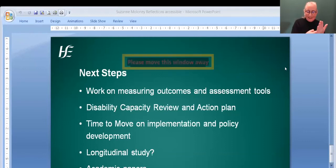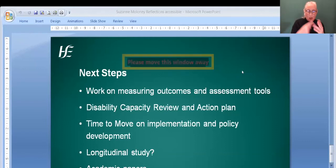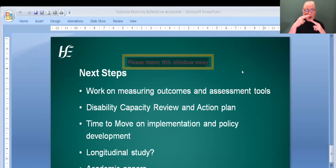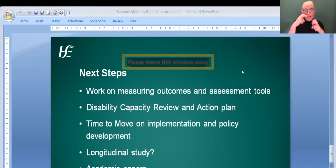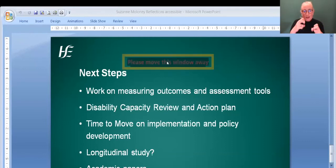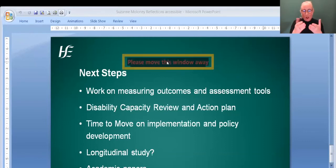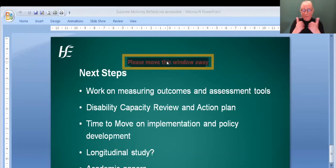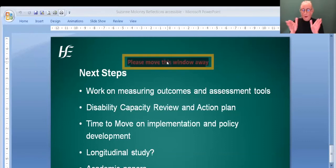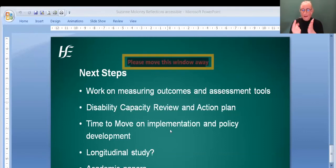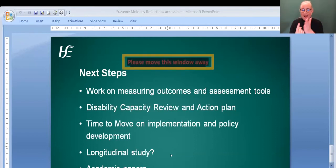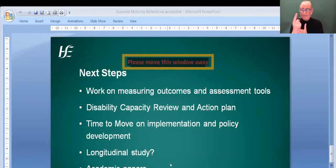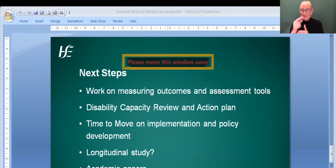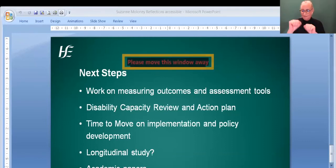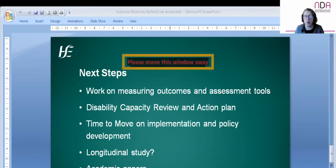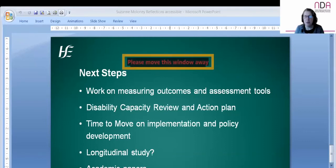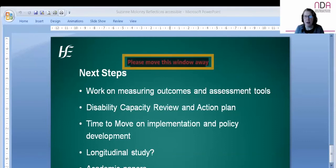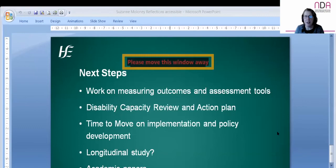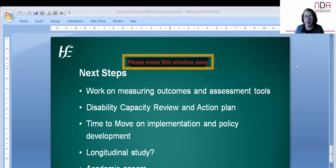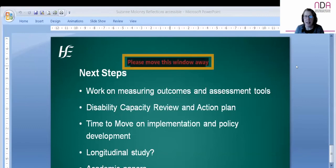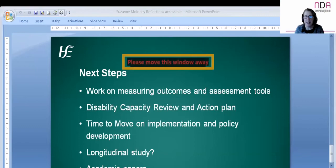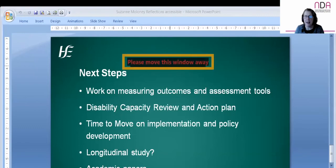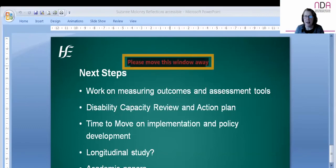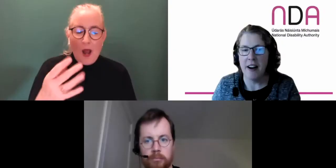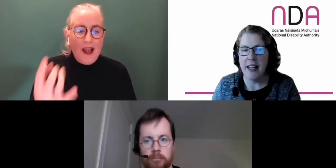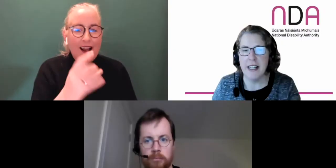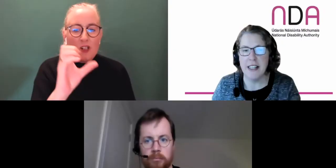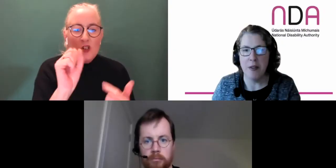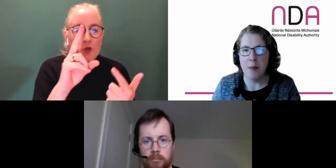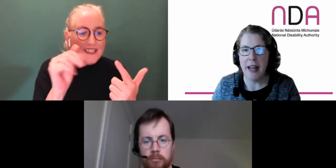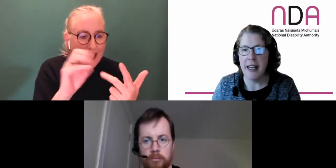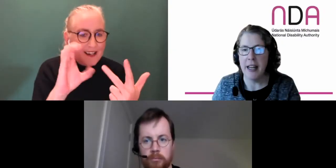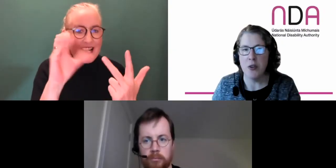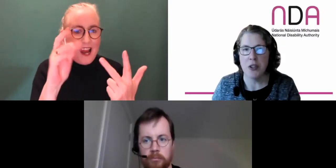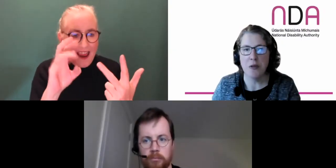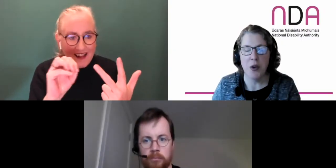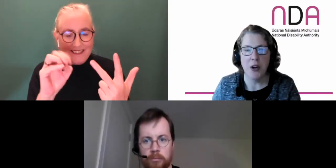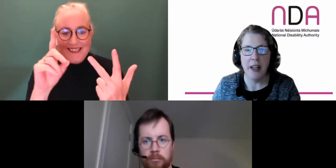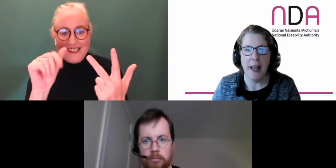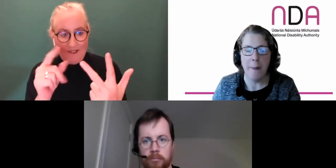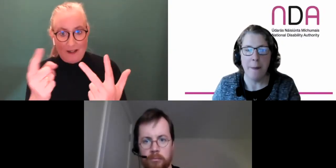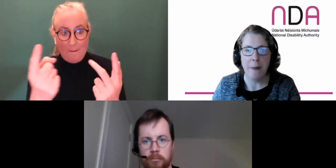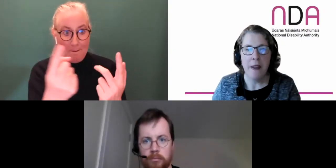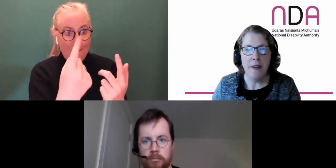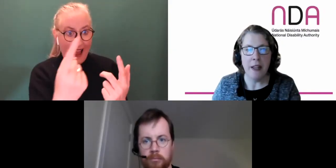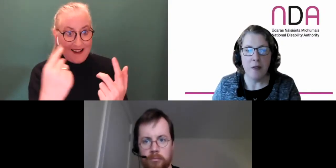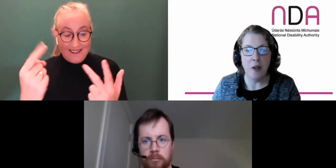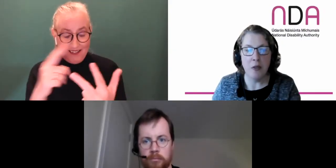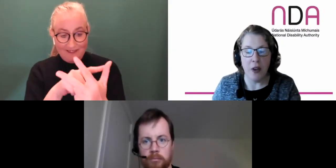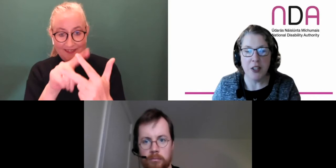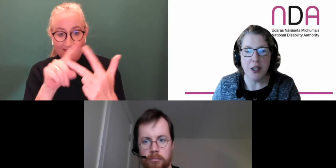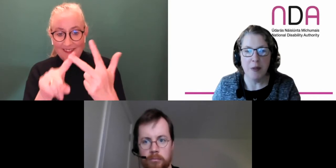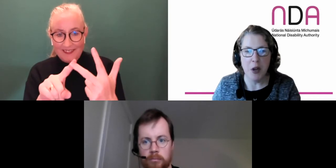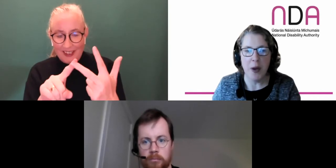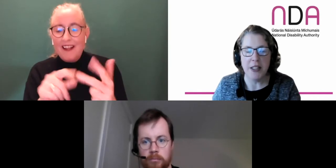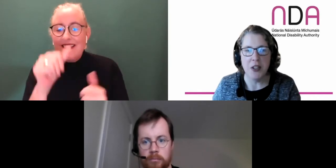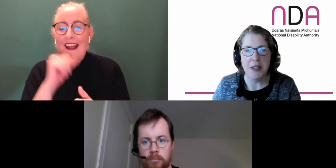and public affairs with the NDA. And I'm going to invite Suzanne and Caroline and David back now just for to